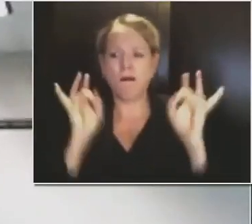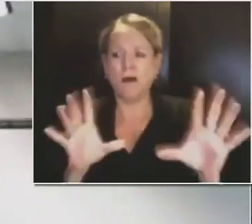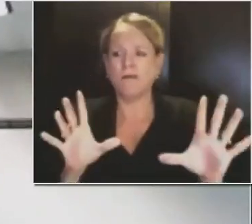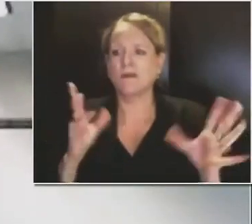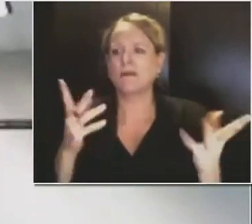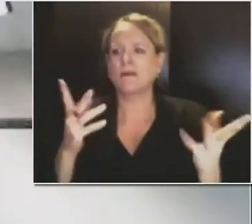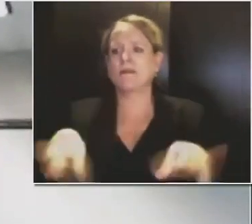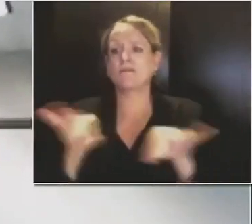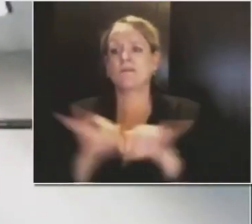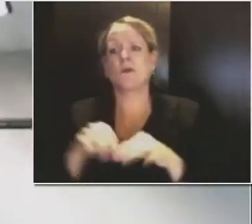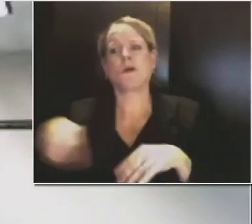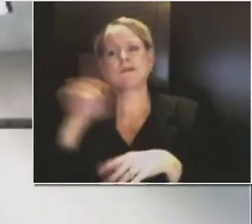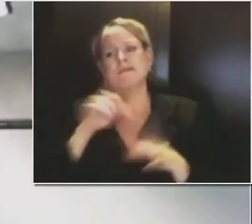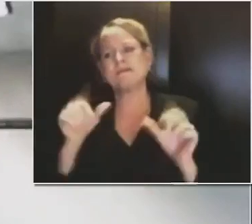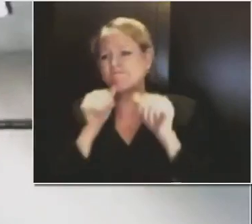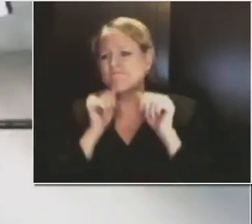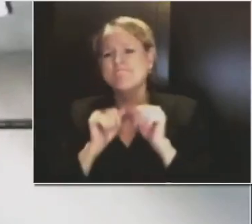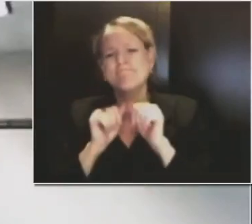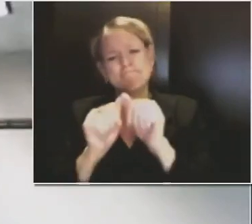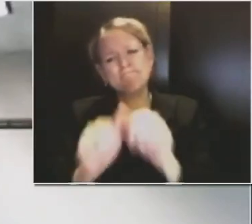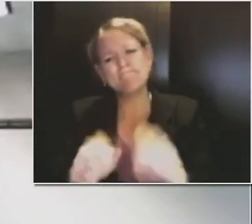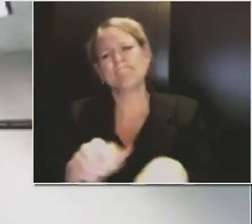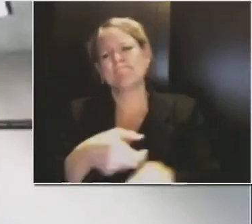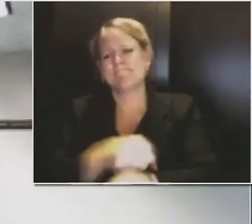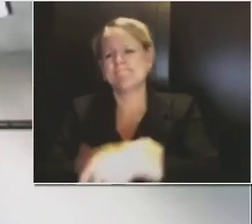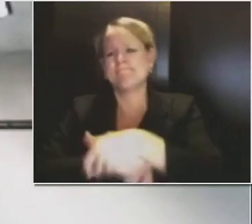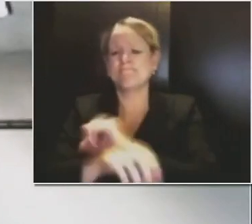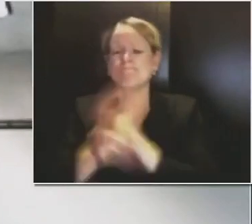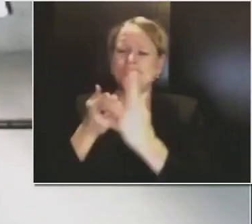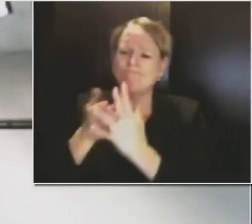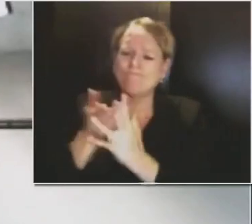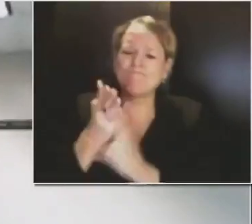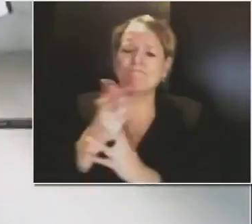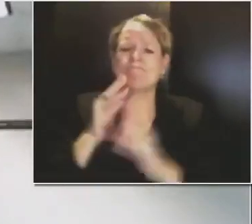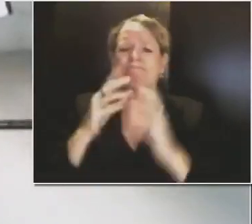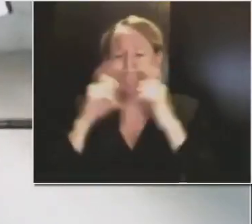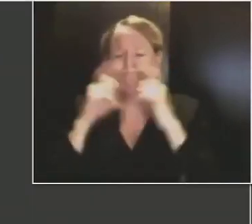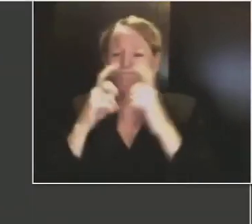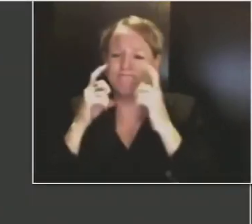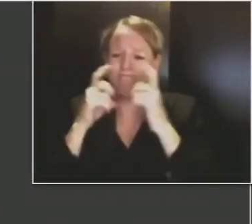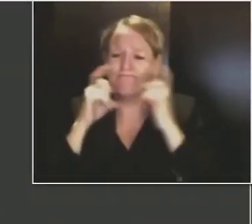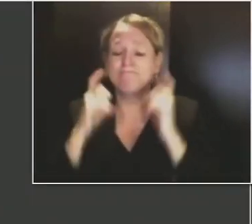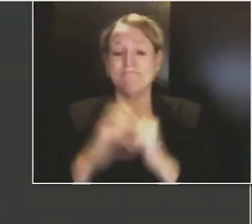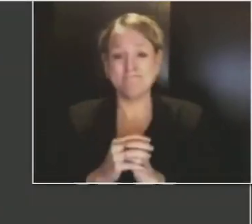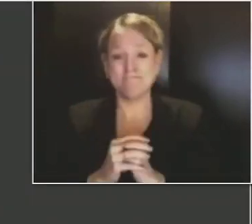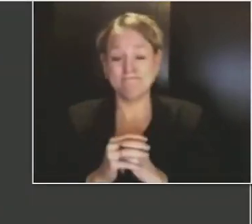All right, thank you so much. Let's move on to David Wahlberg from the Wisconsin State Journal.